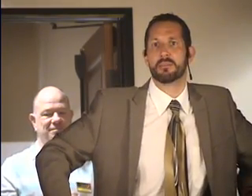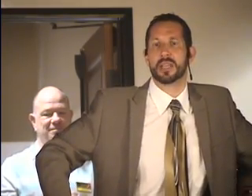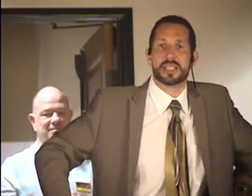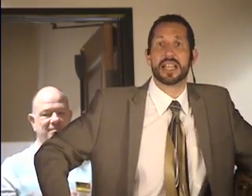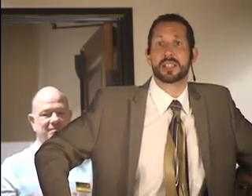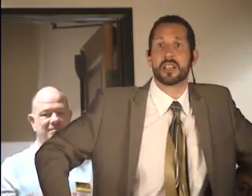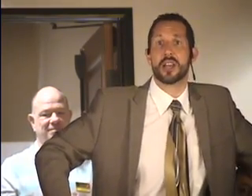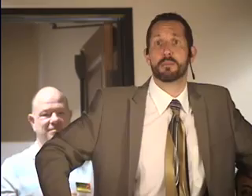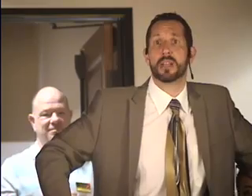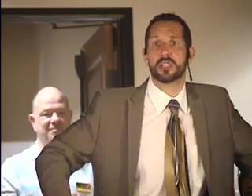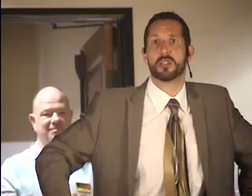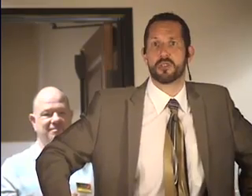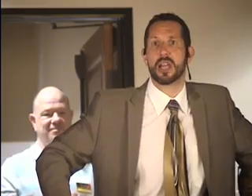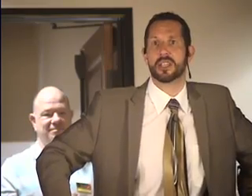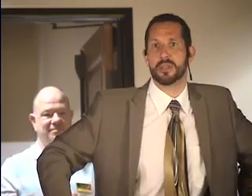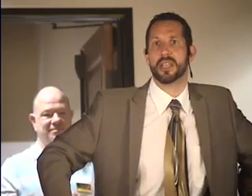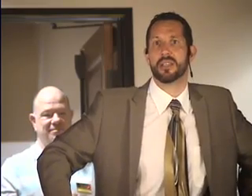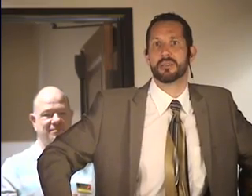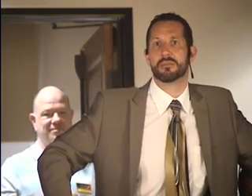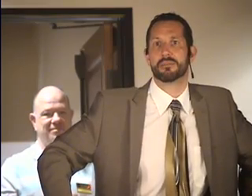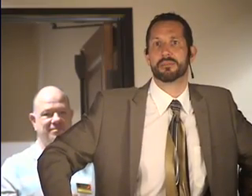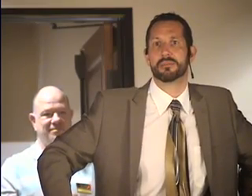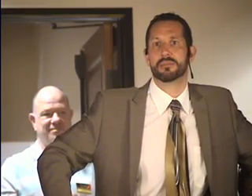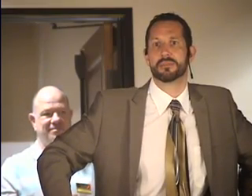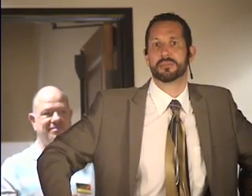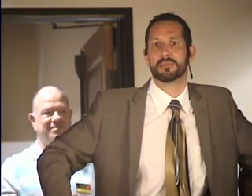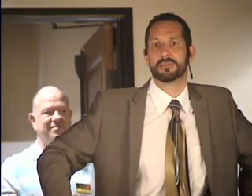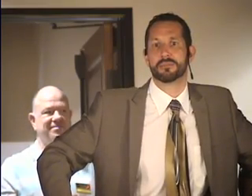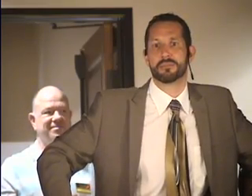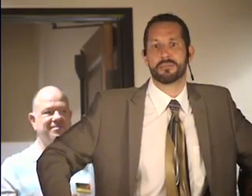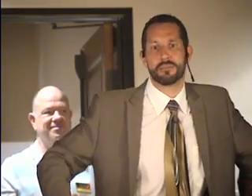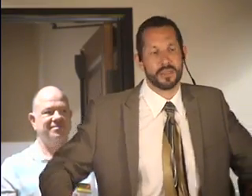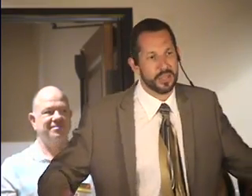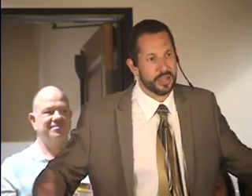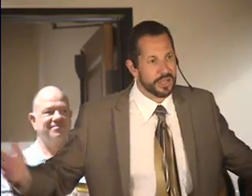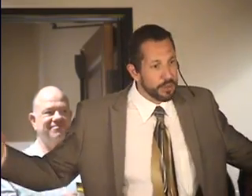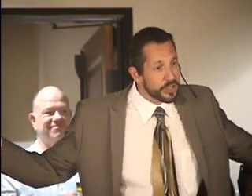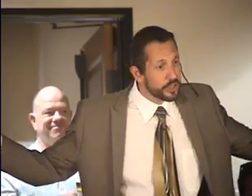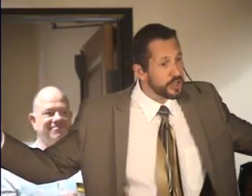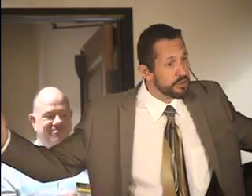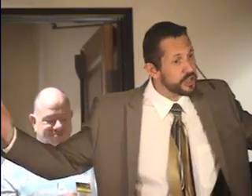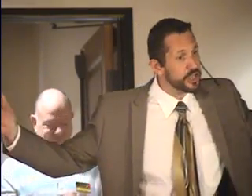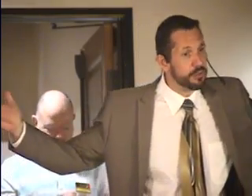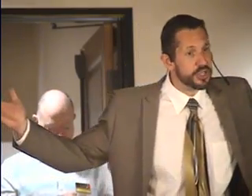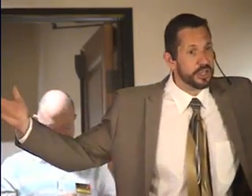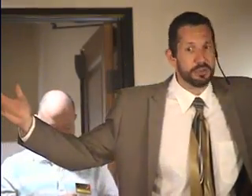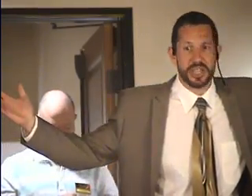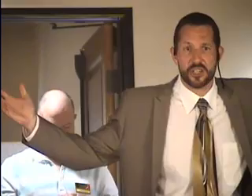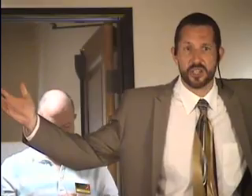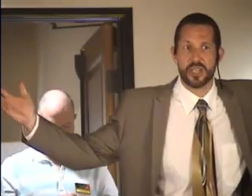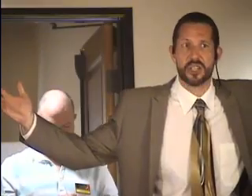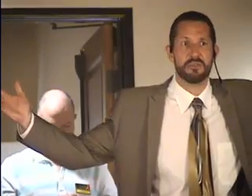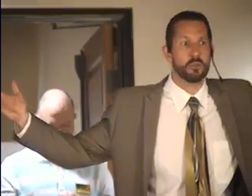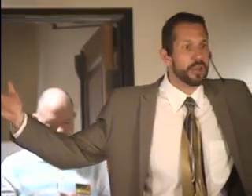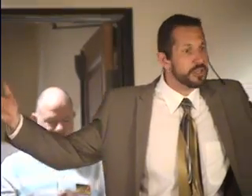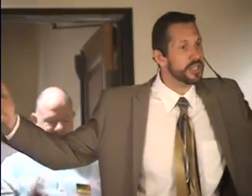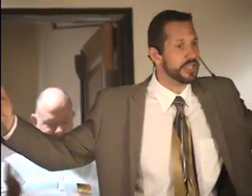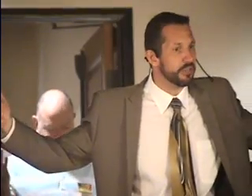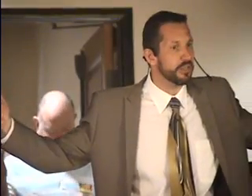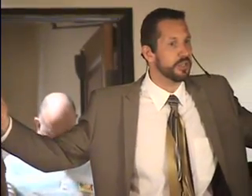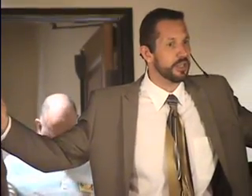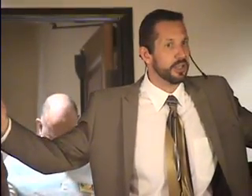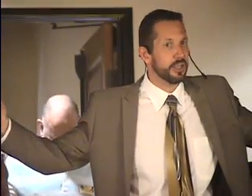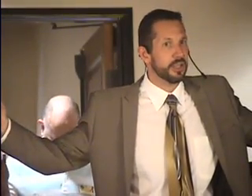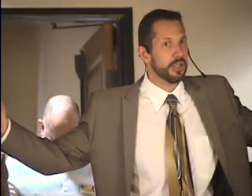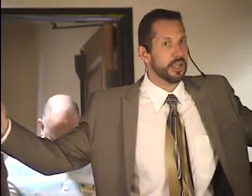because that's the kind of place we're trying to be and now into God's gracious mercy and protection each and every one of us